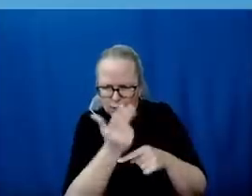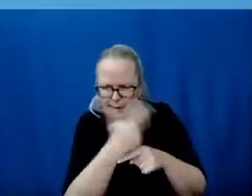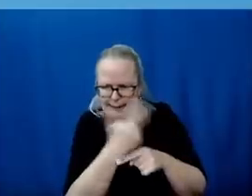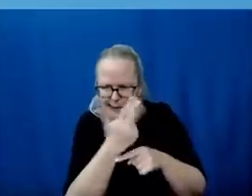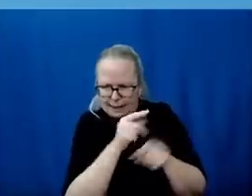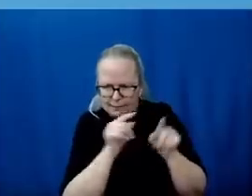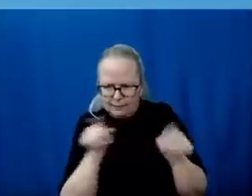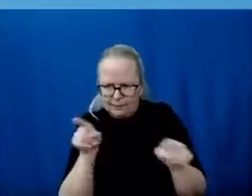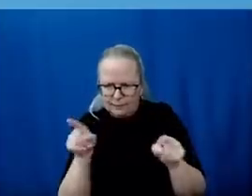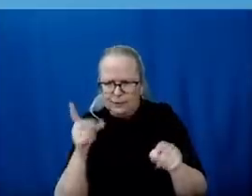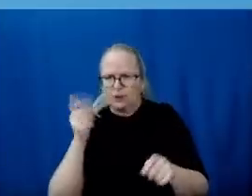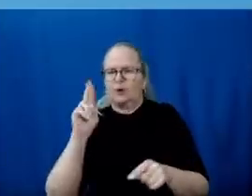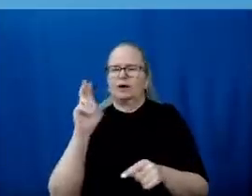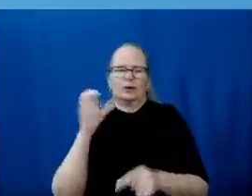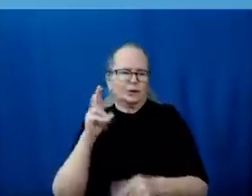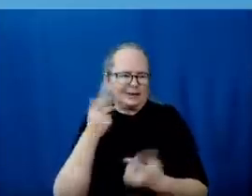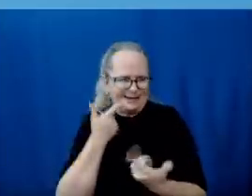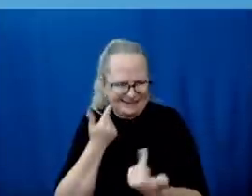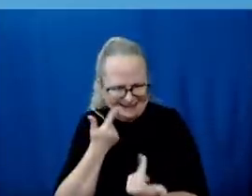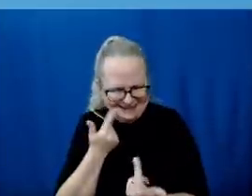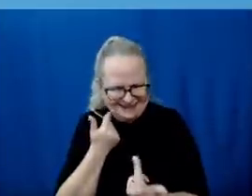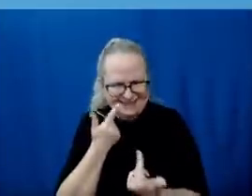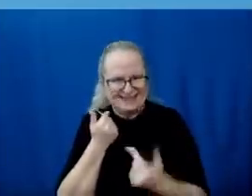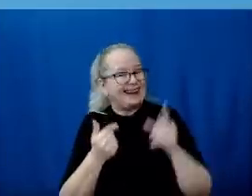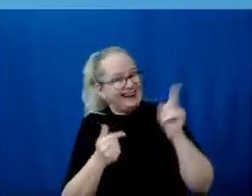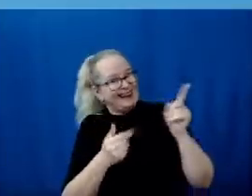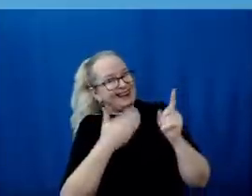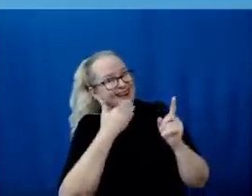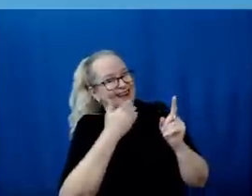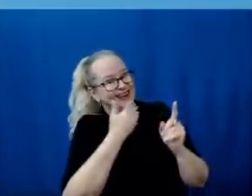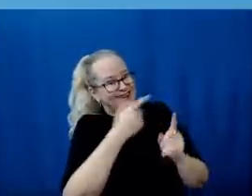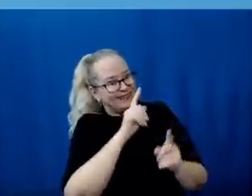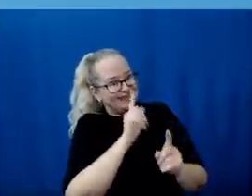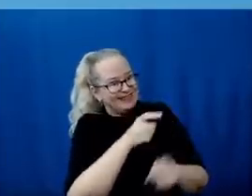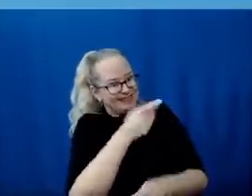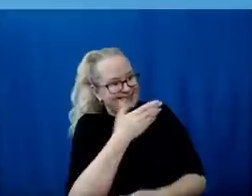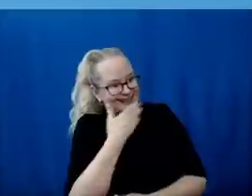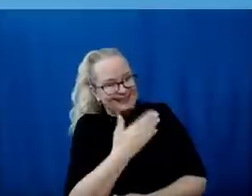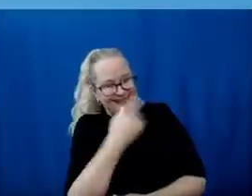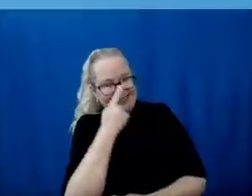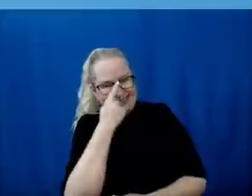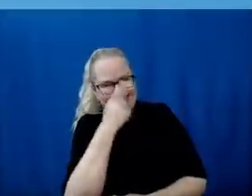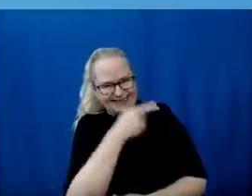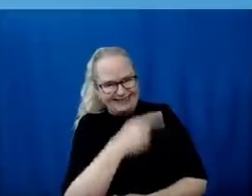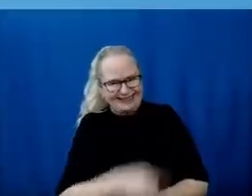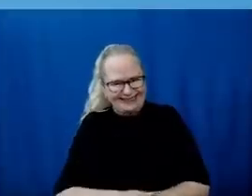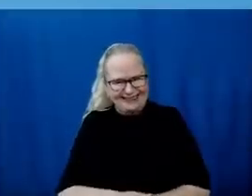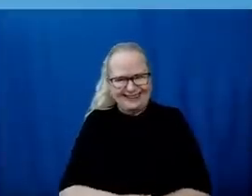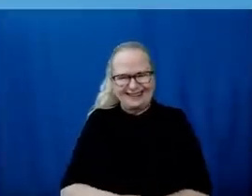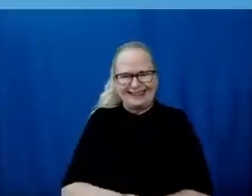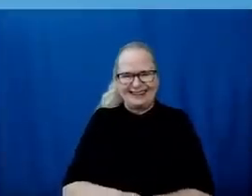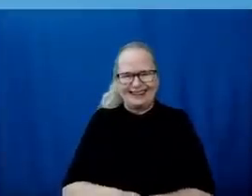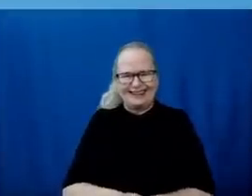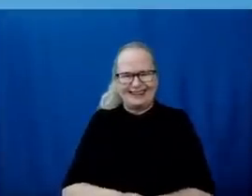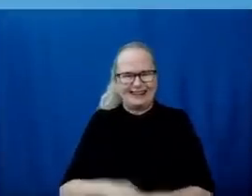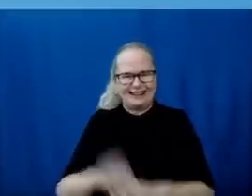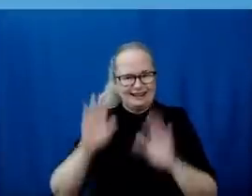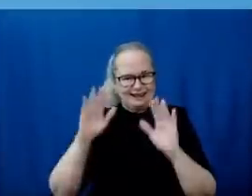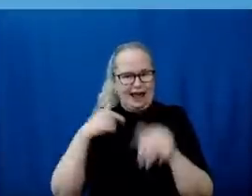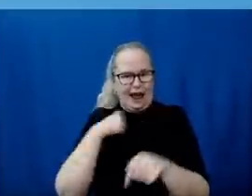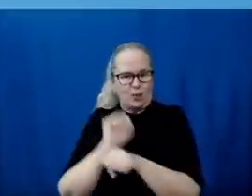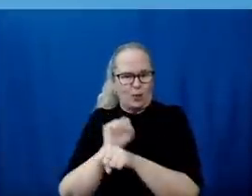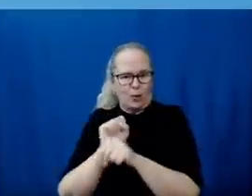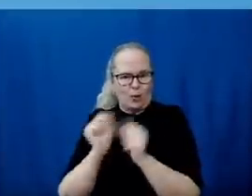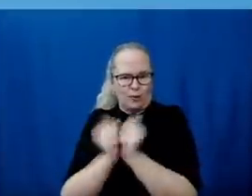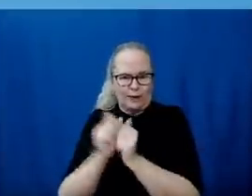to the bathroom over that 3-day period? So can I answer that question? Because I got a good answer